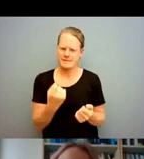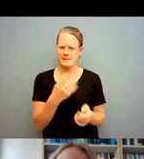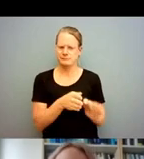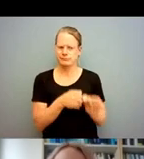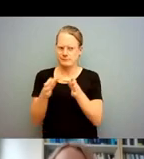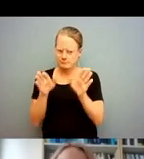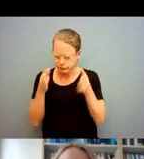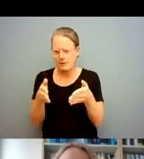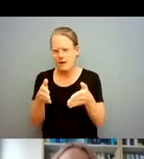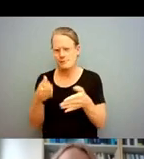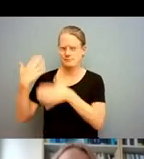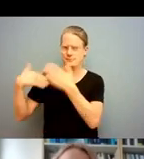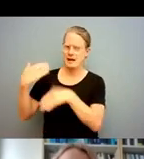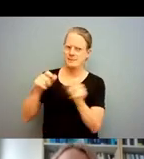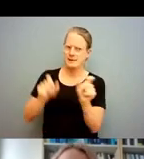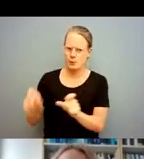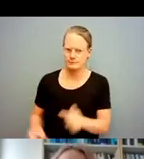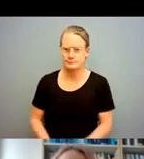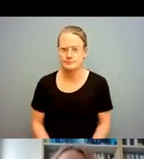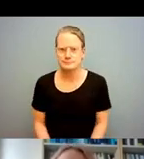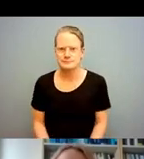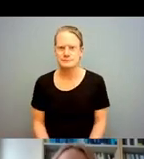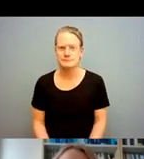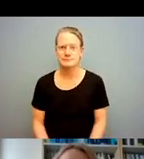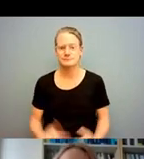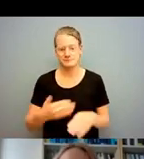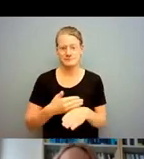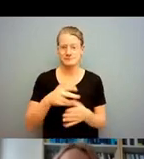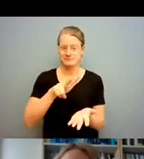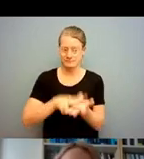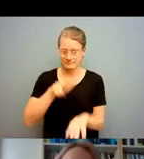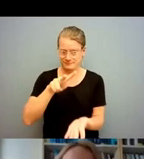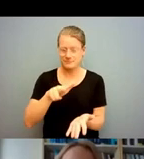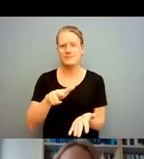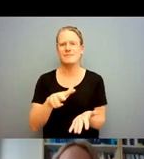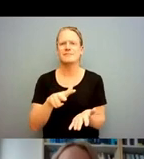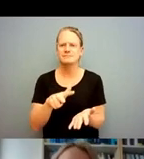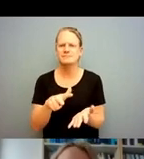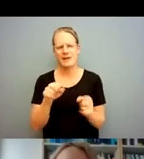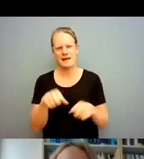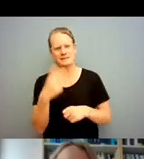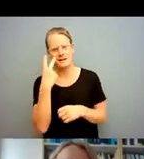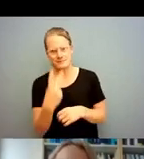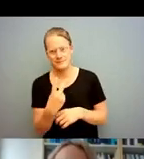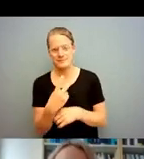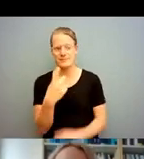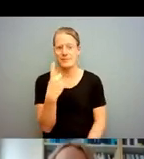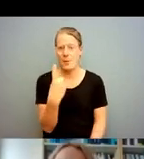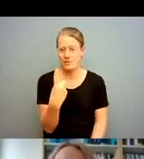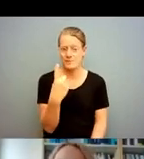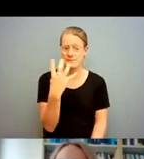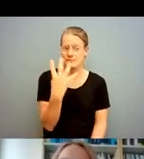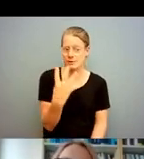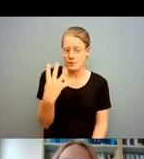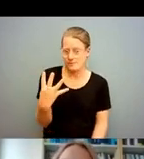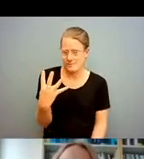declaration, where you see from this presentation, there was a majority of 144 states in favor. There were